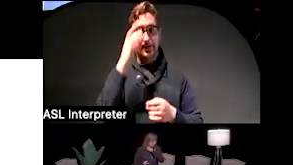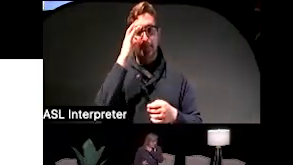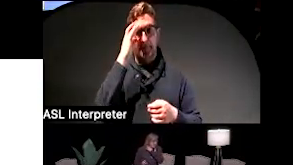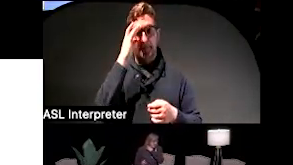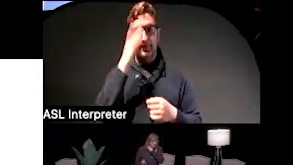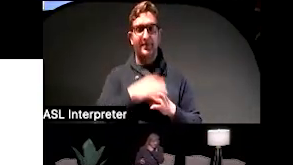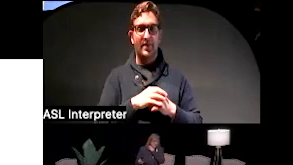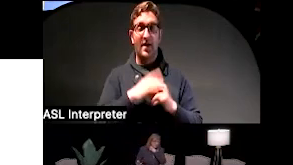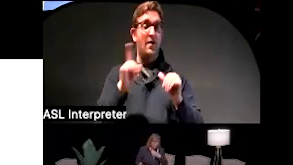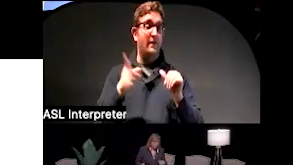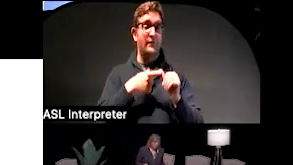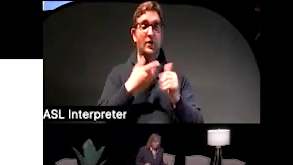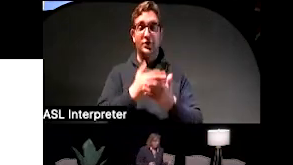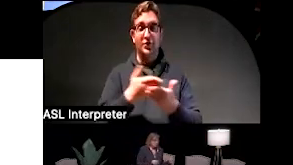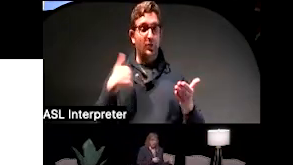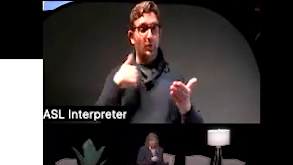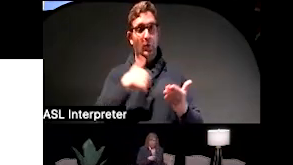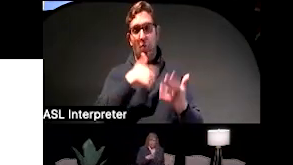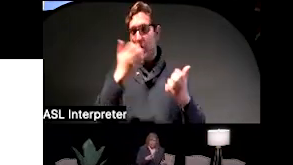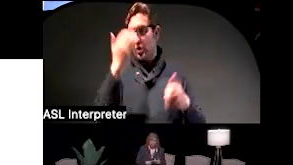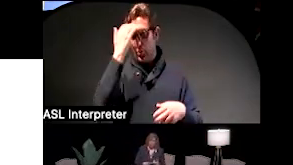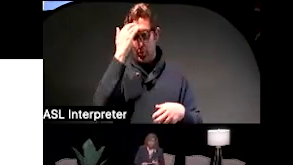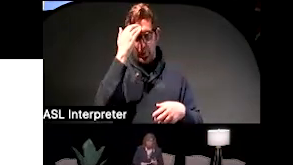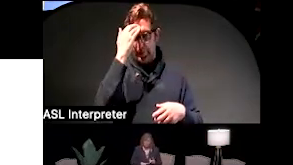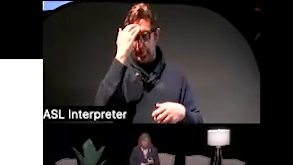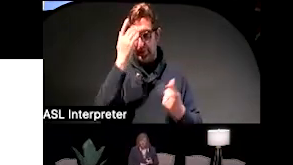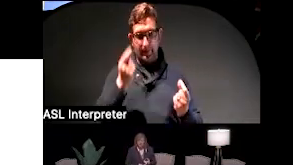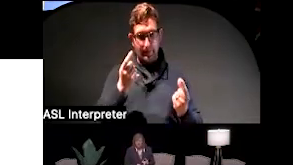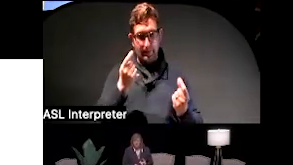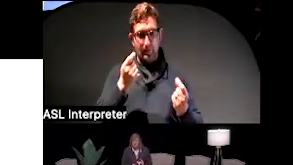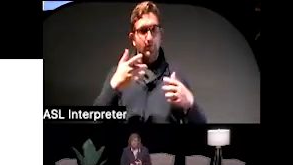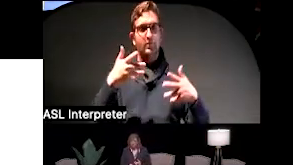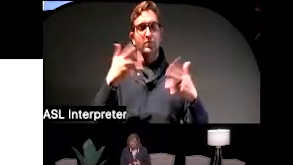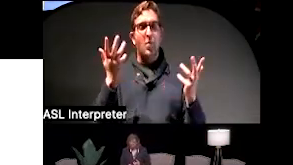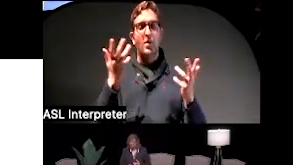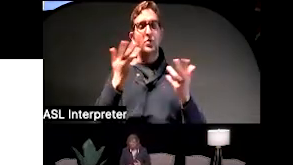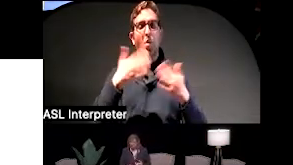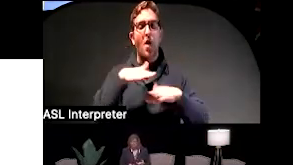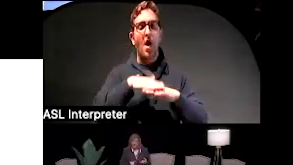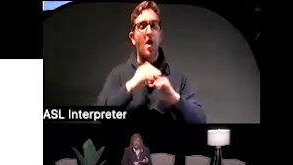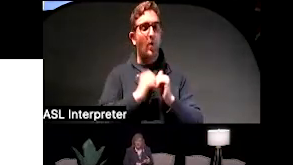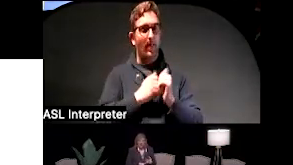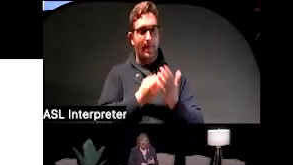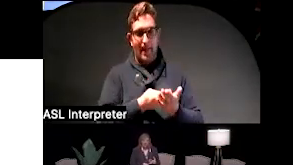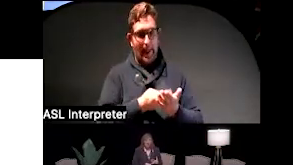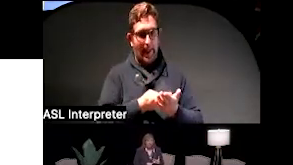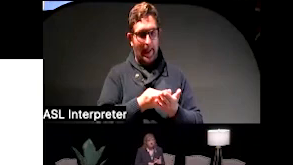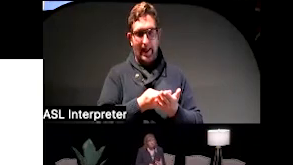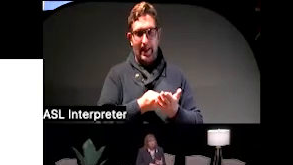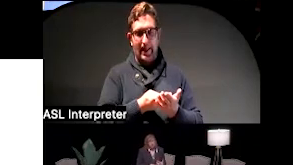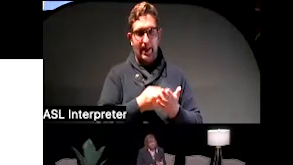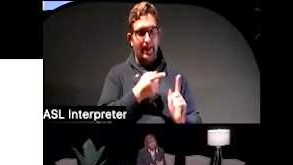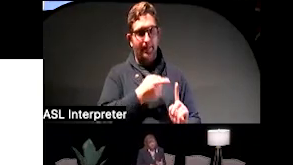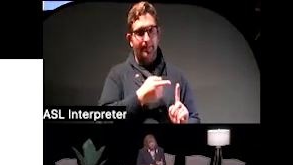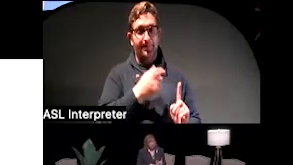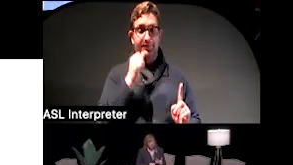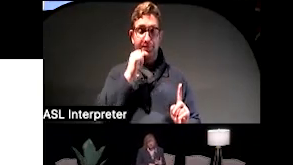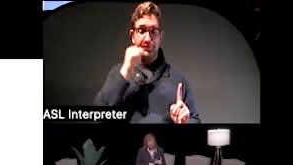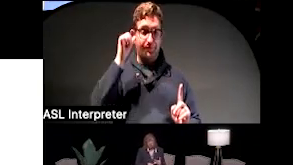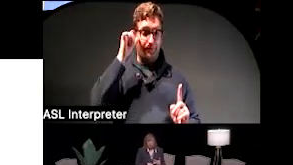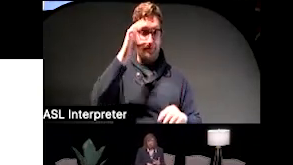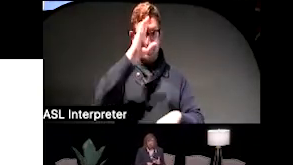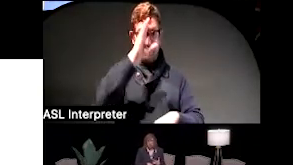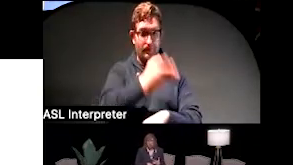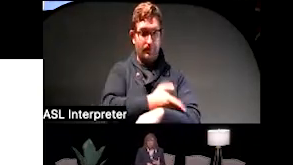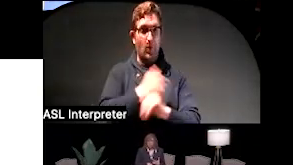The first thing we want to know is what's going on with the money? How their adult son with